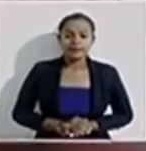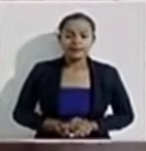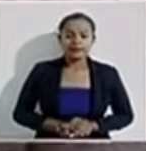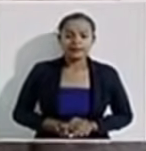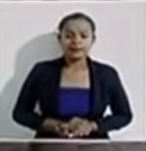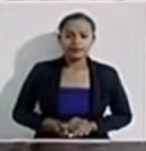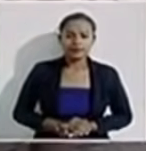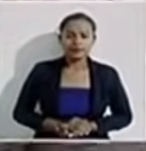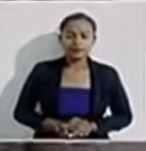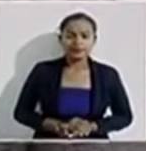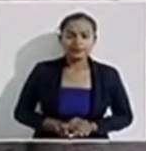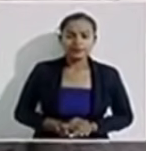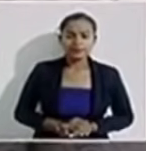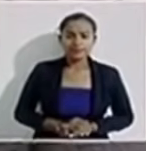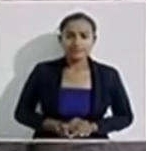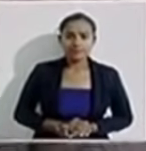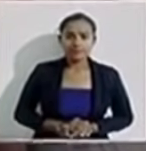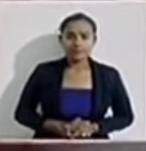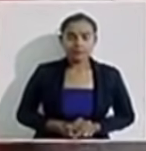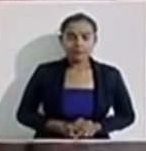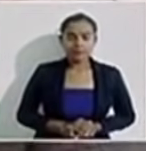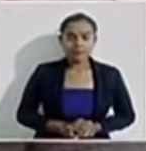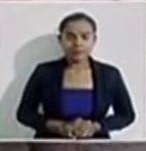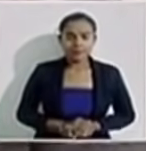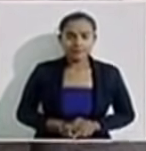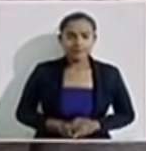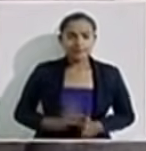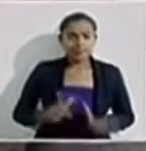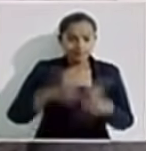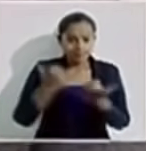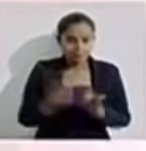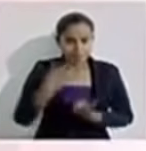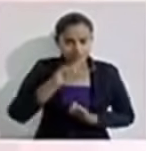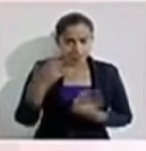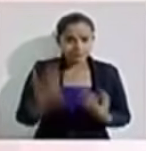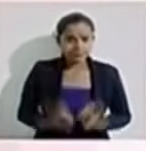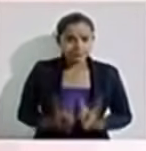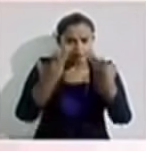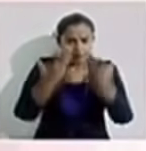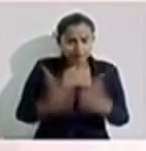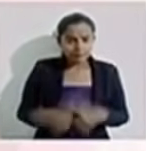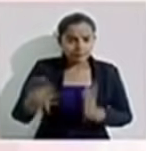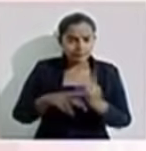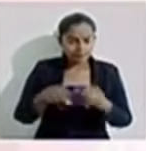Did the April 21st attacks figure at the UNHRC sessions?